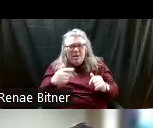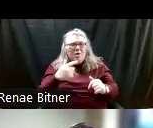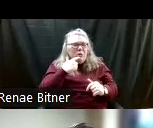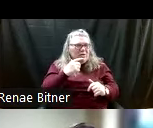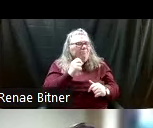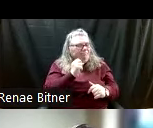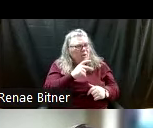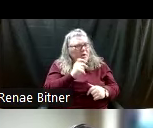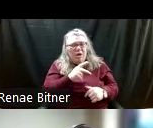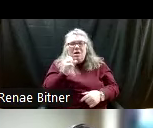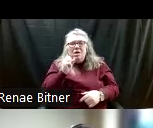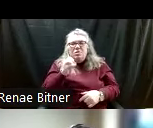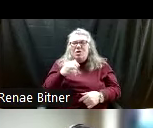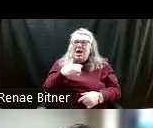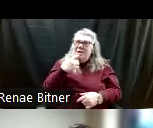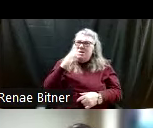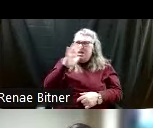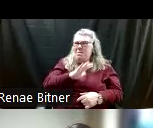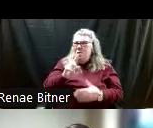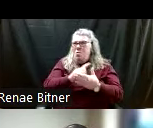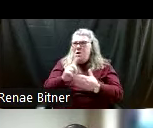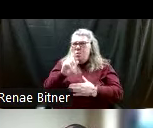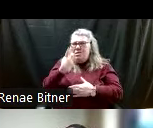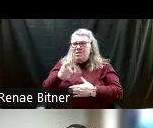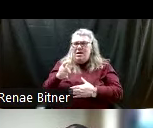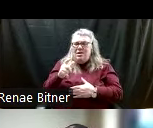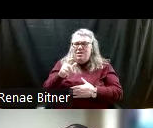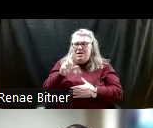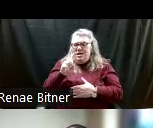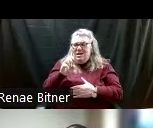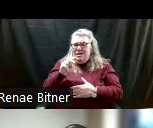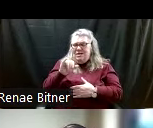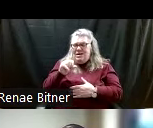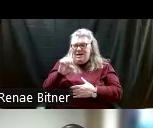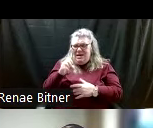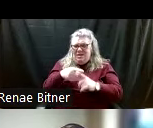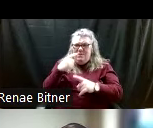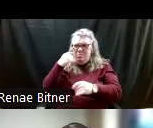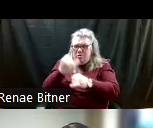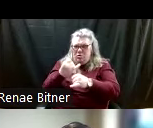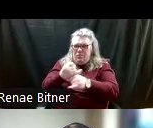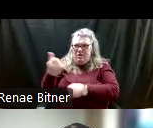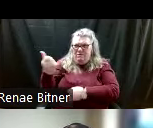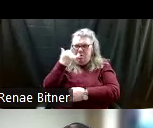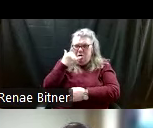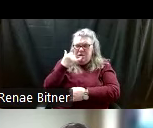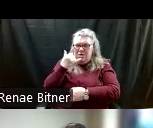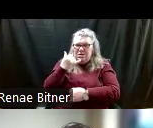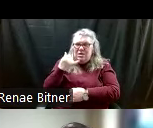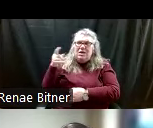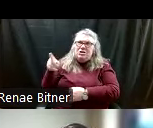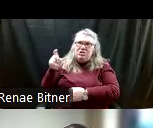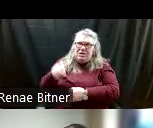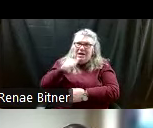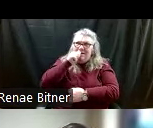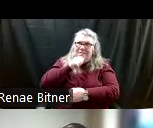okay. So I would say probably within a week we got a call from Denise from School for the Deaf. She had to listen to me